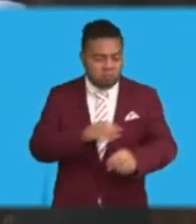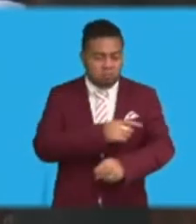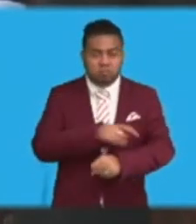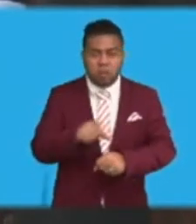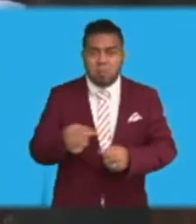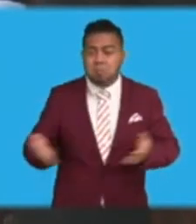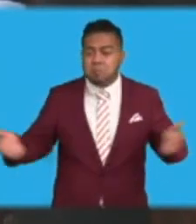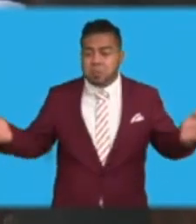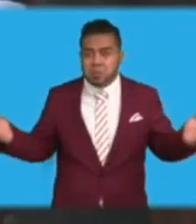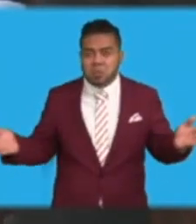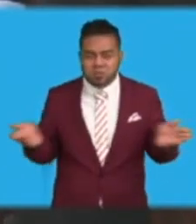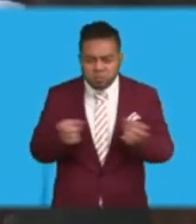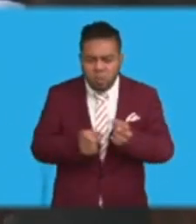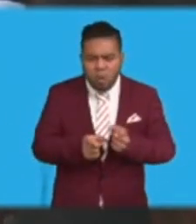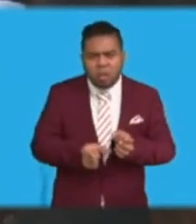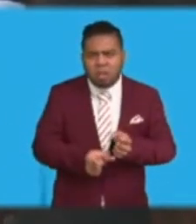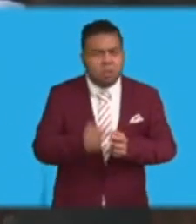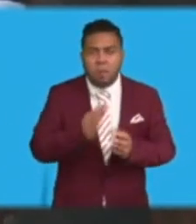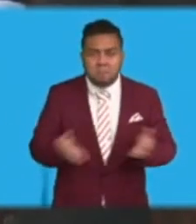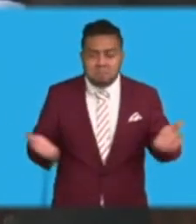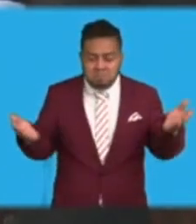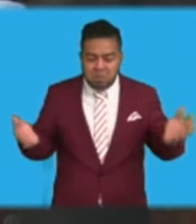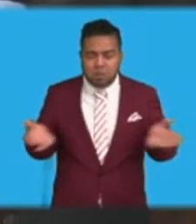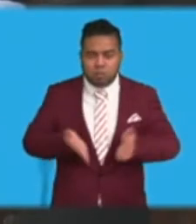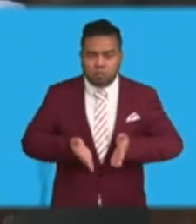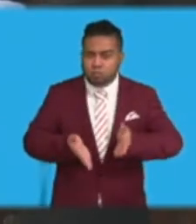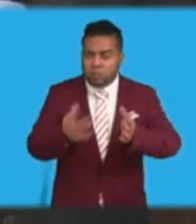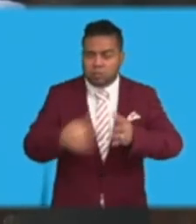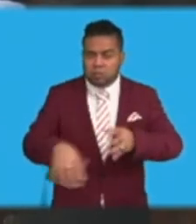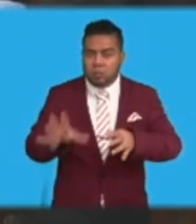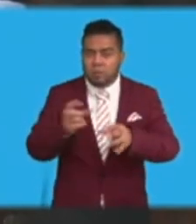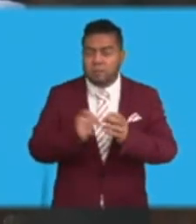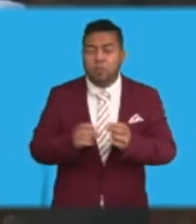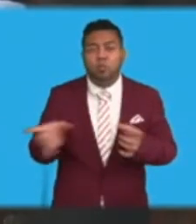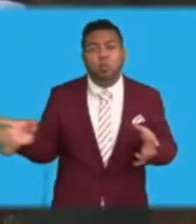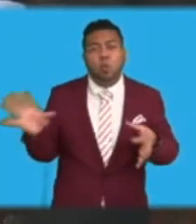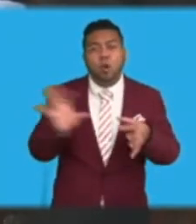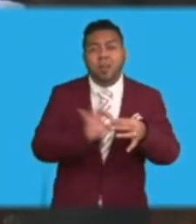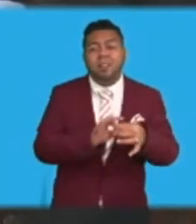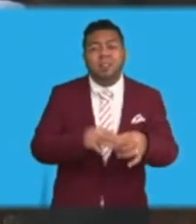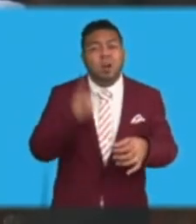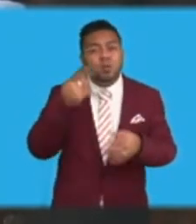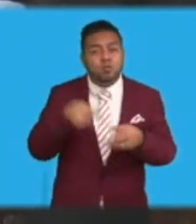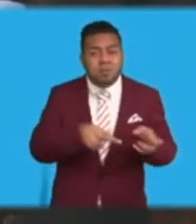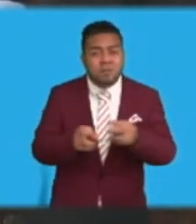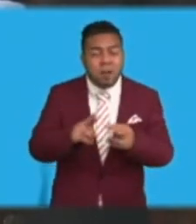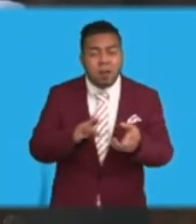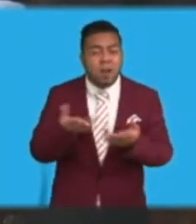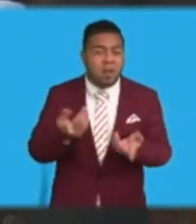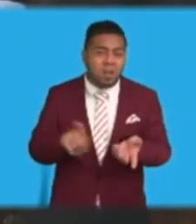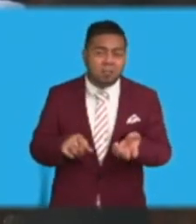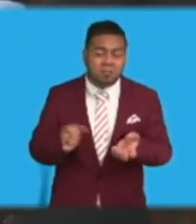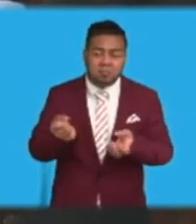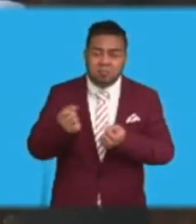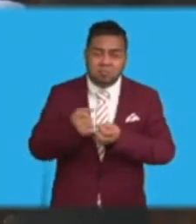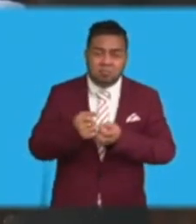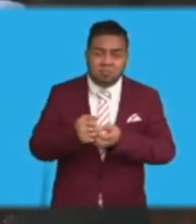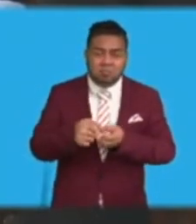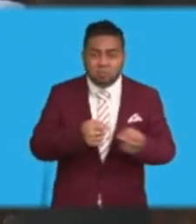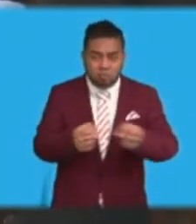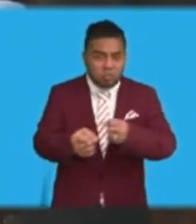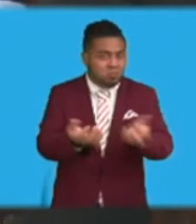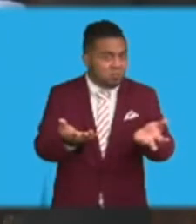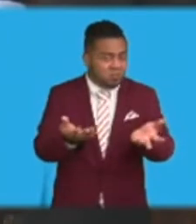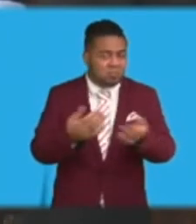and channel it into a river or stream. Madam Speaker, recently in print media, Fijian, an article published on